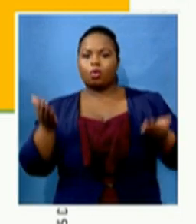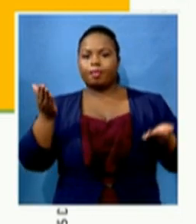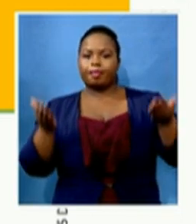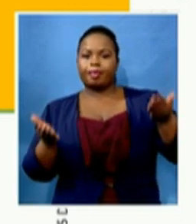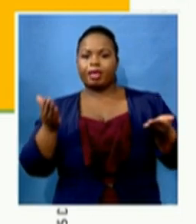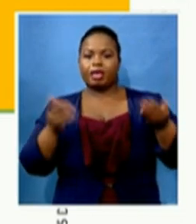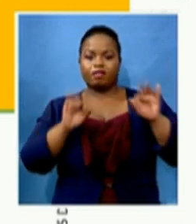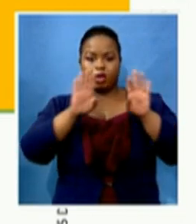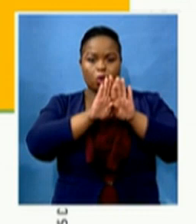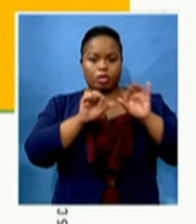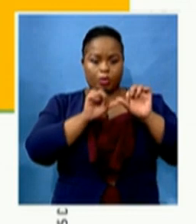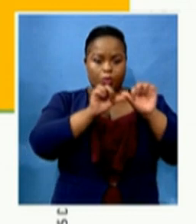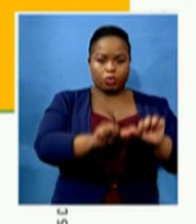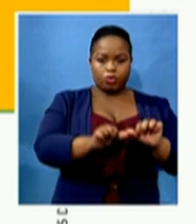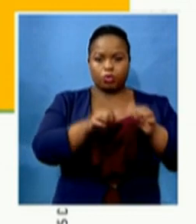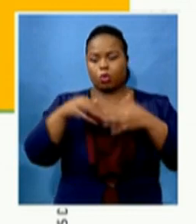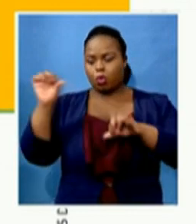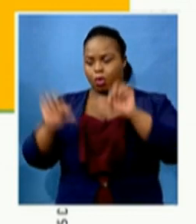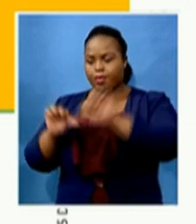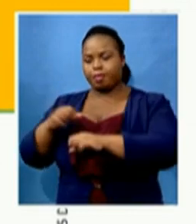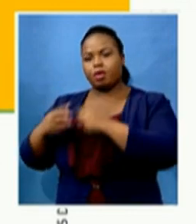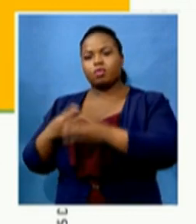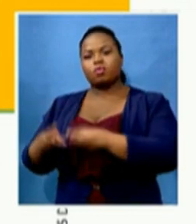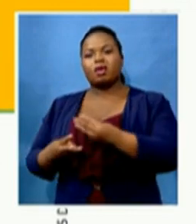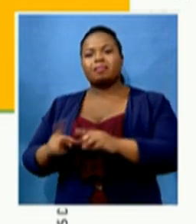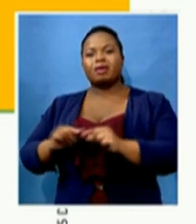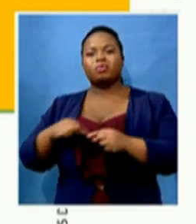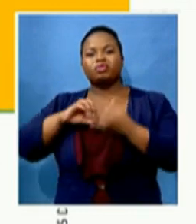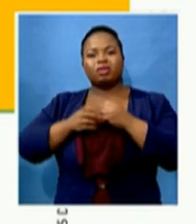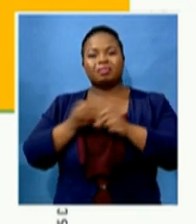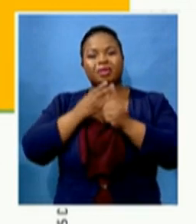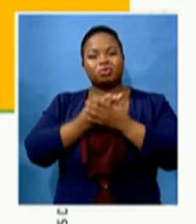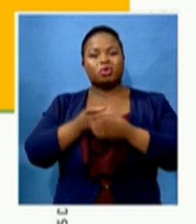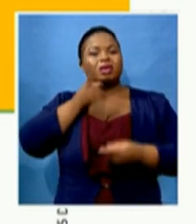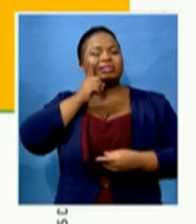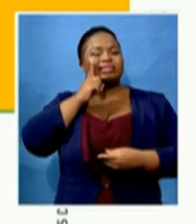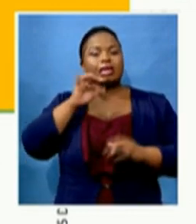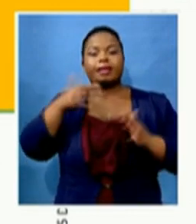consistent with an open economy and seeing what would be the most efficient scenario.